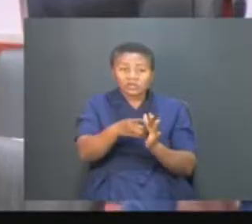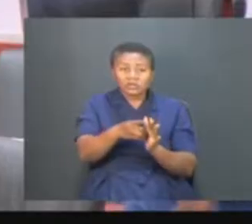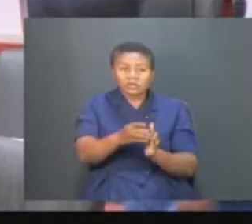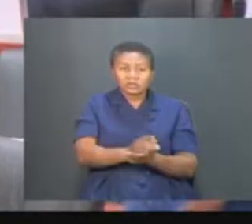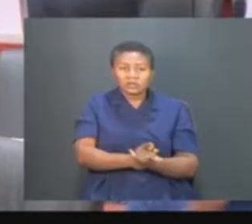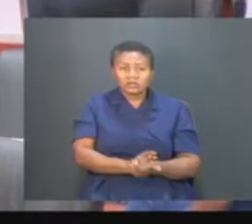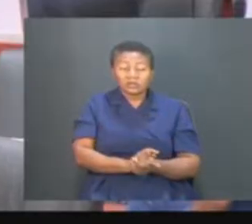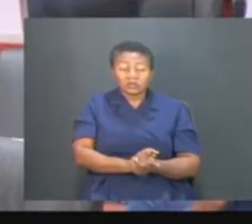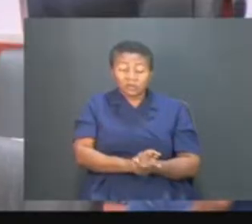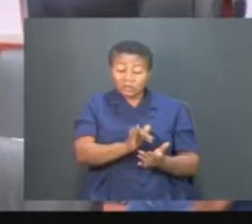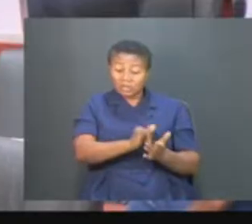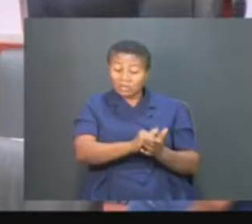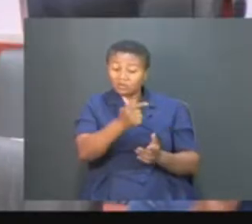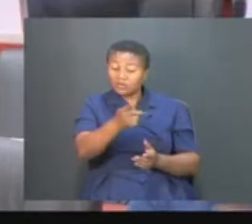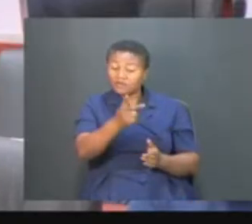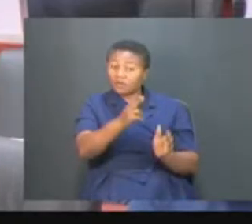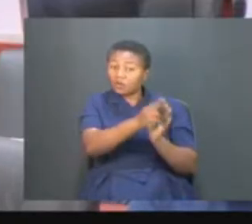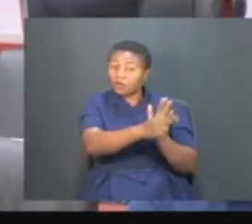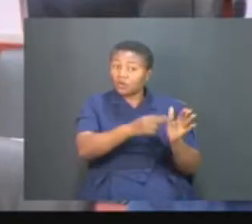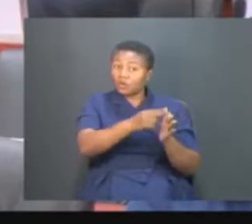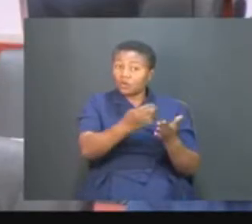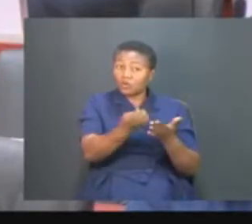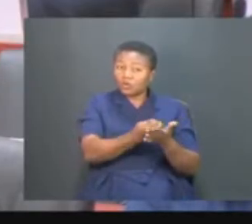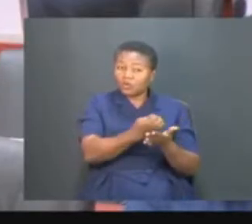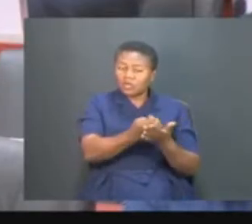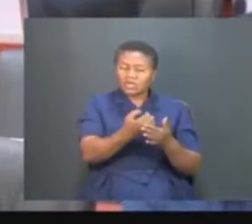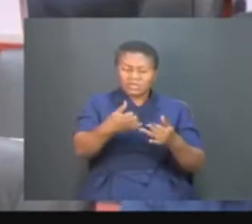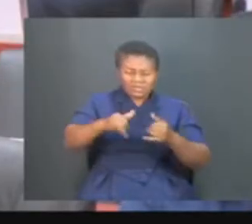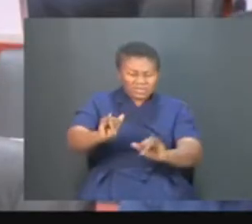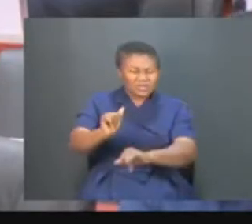the 24-hour economy is already in motion.